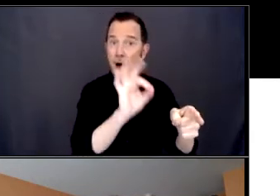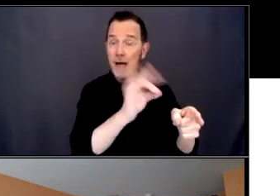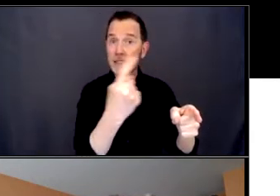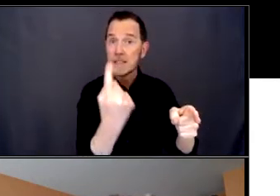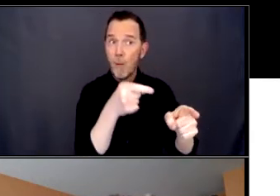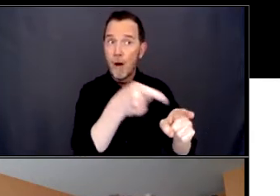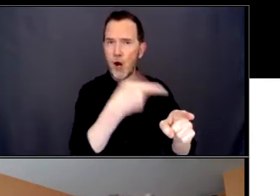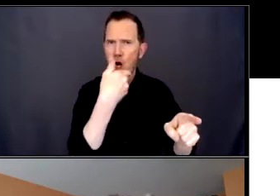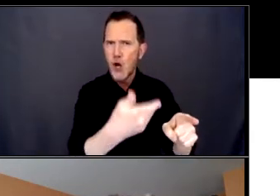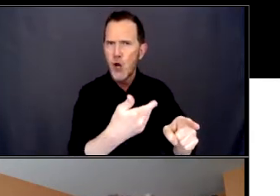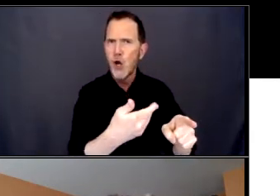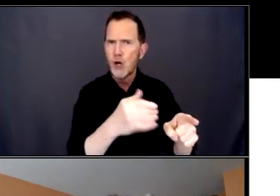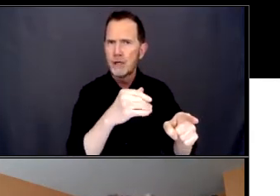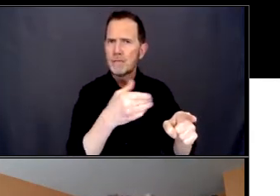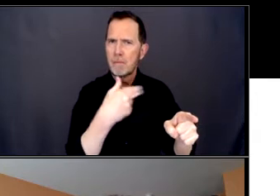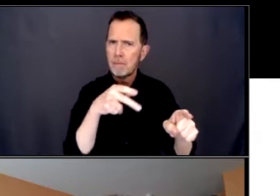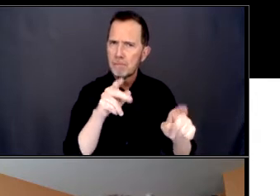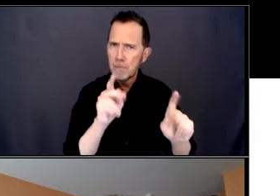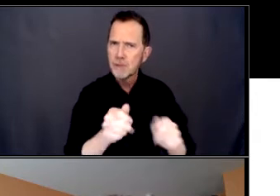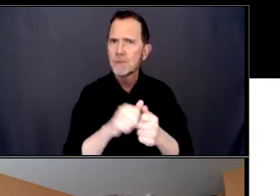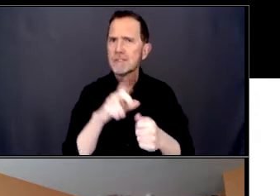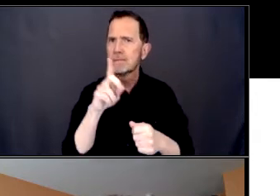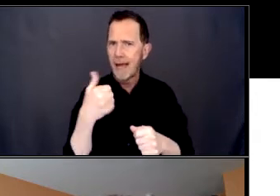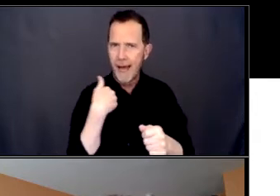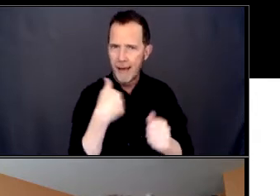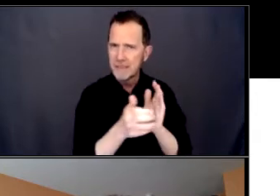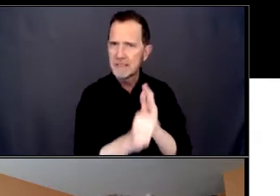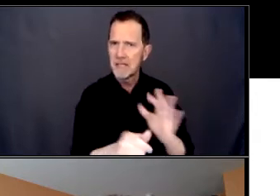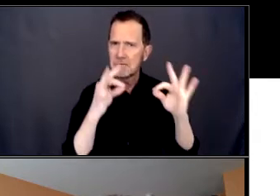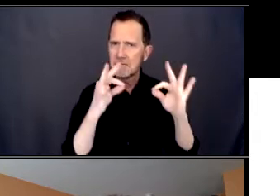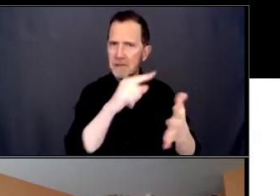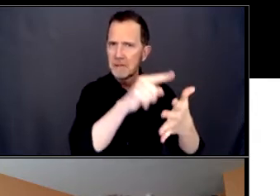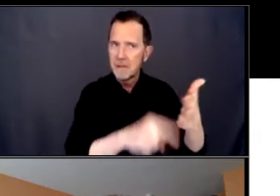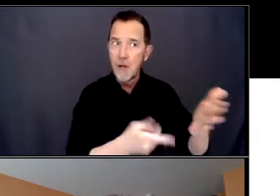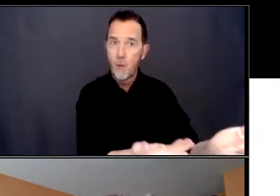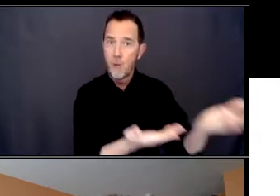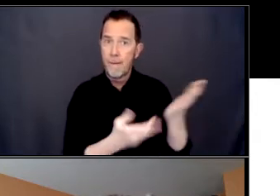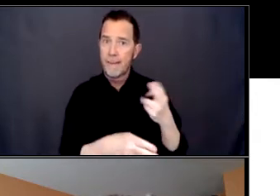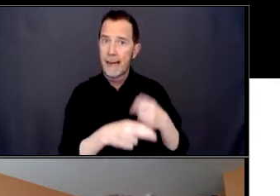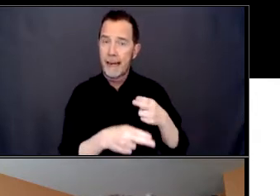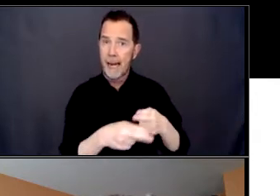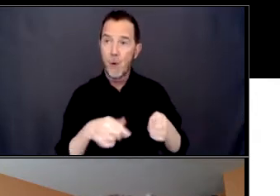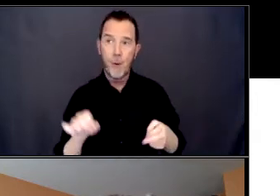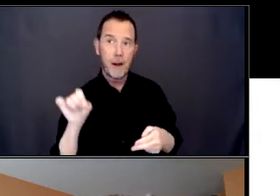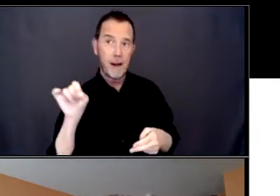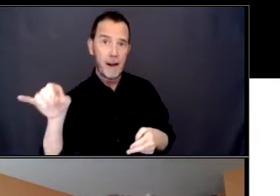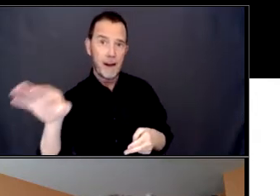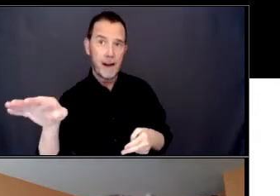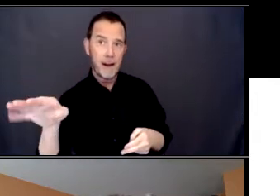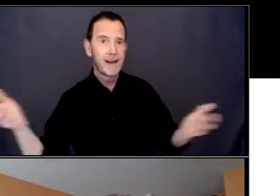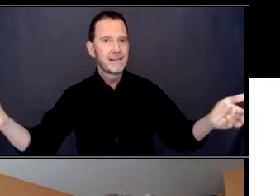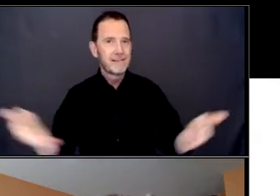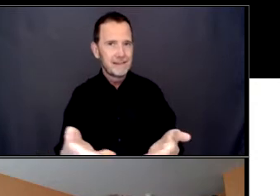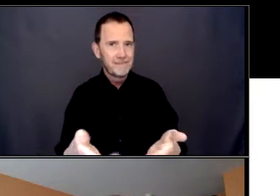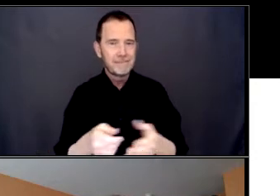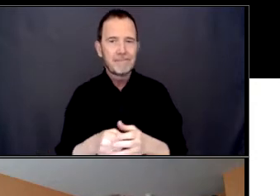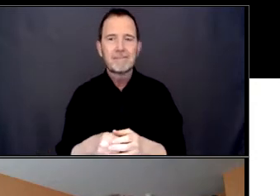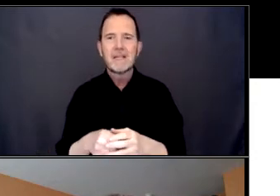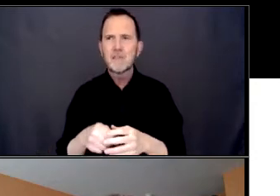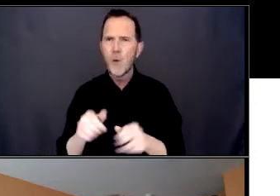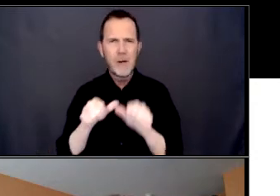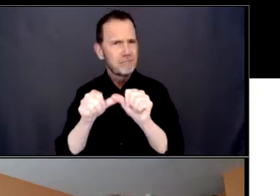thrive, then that's an increased probability that we'll be doing the same thing again at the next cycle, whether it's 4 months later, 6 months